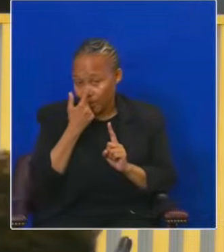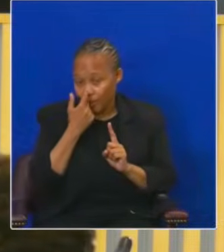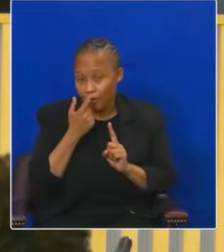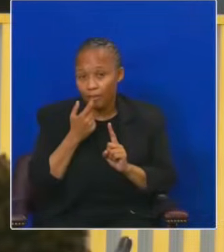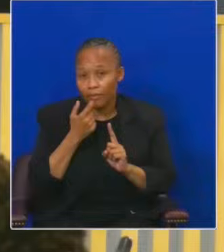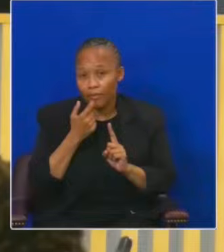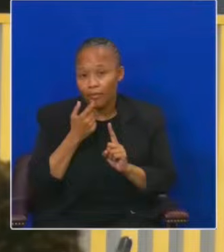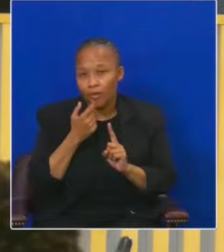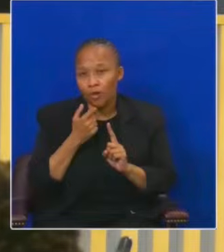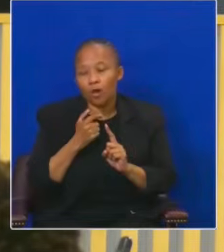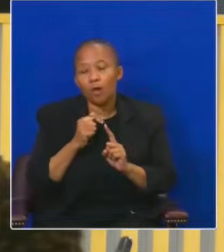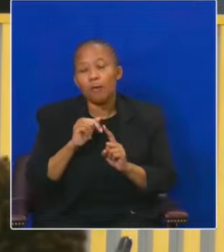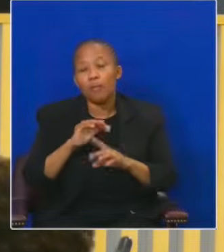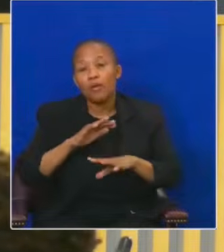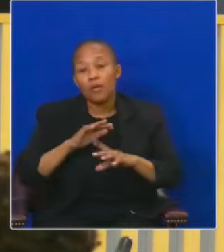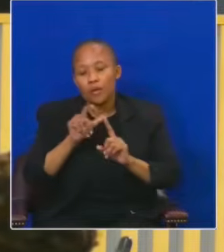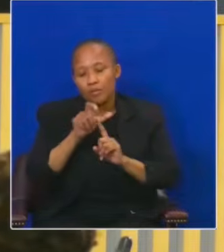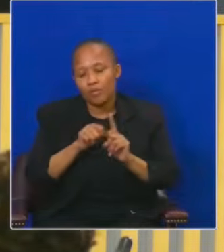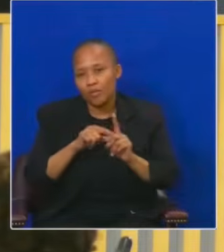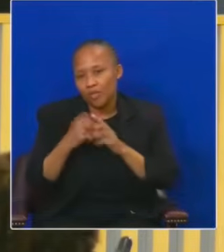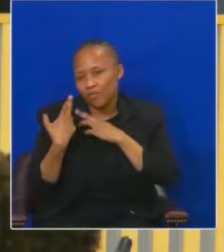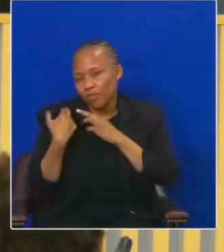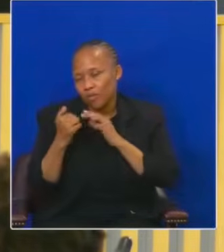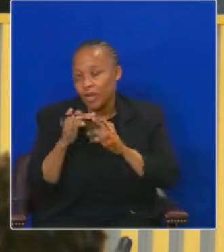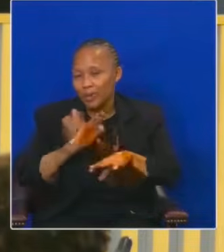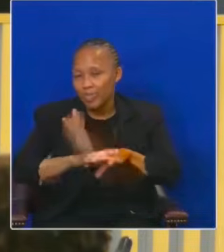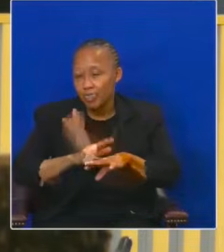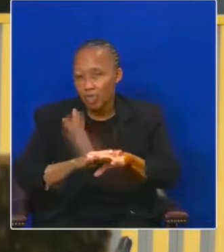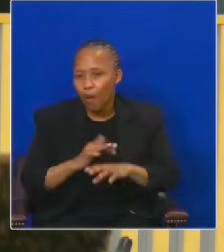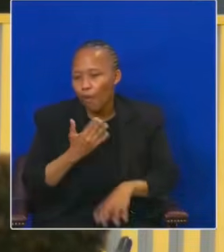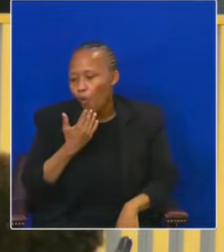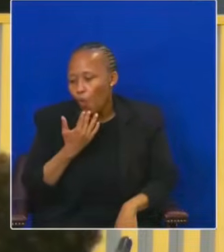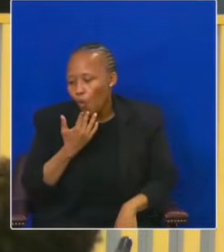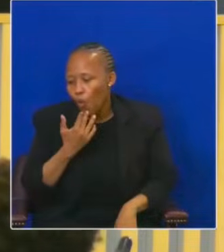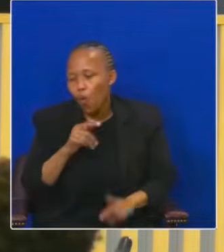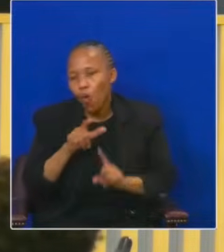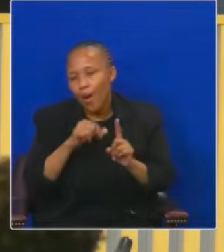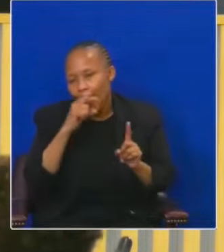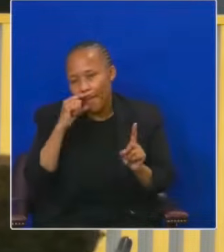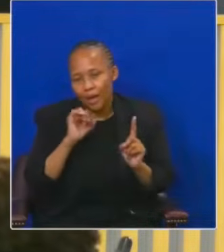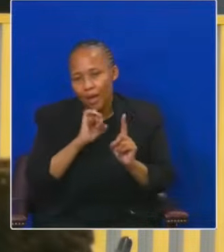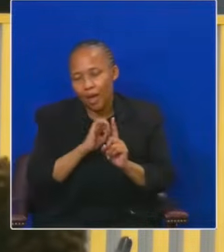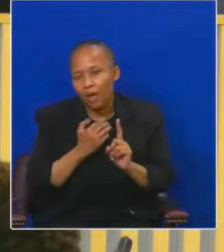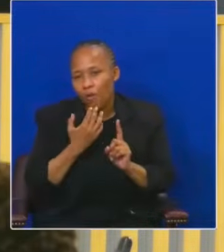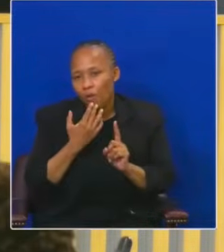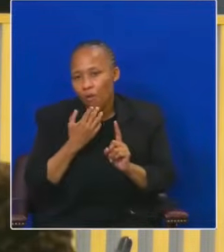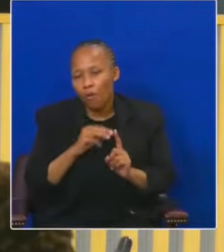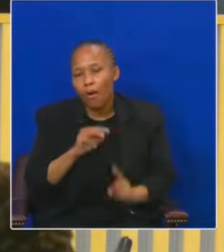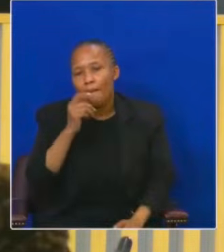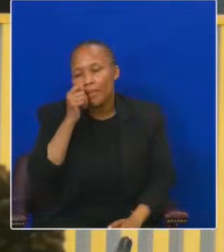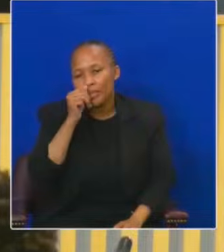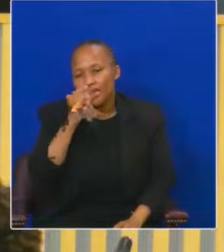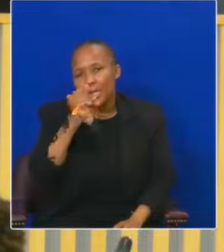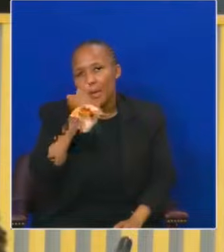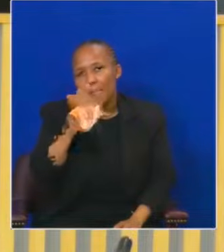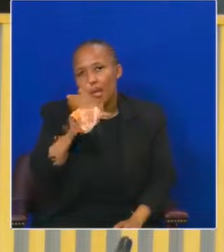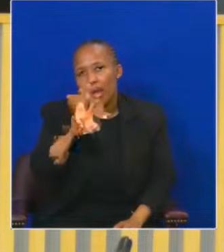was a person known as Mr. Mawetu